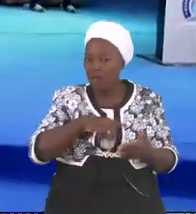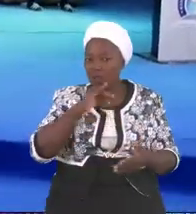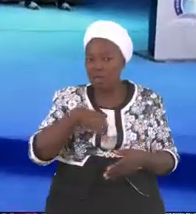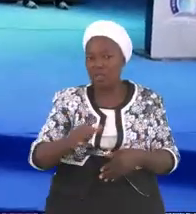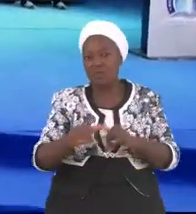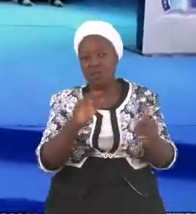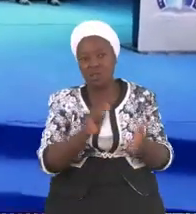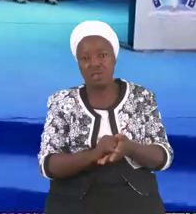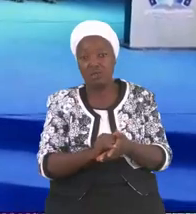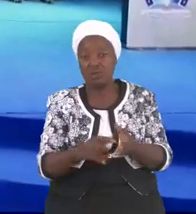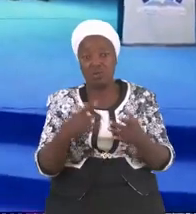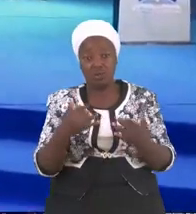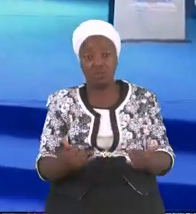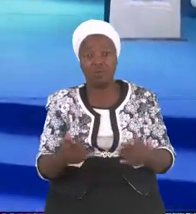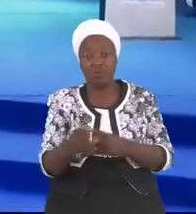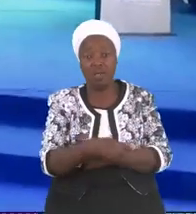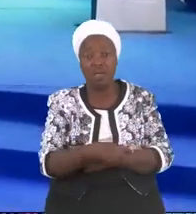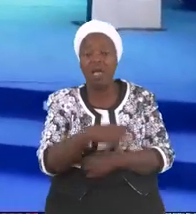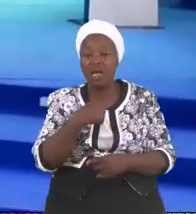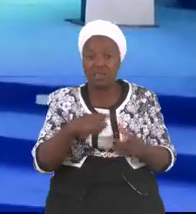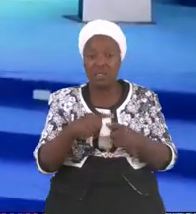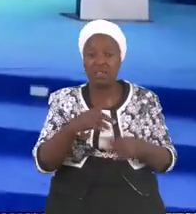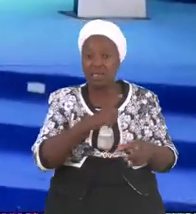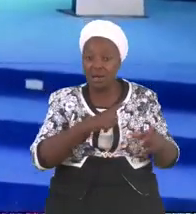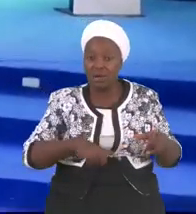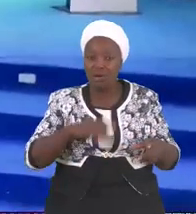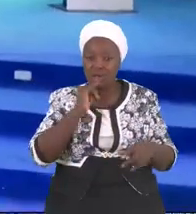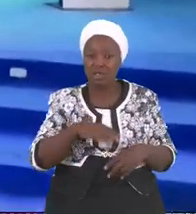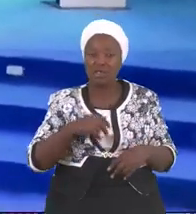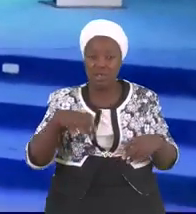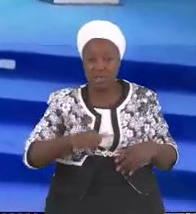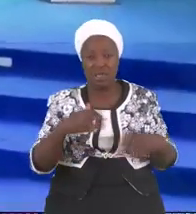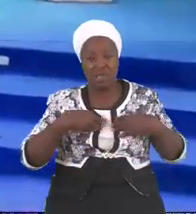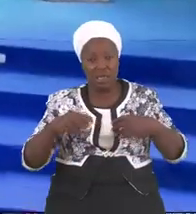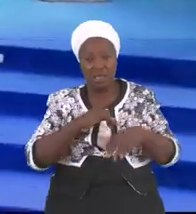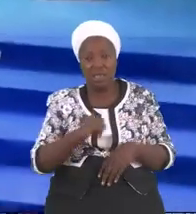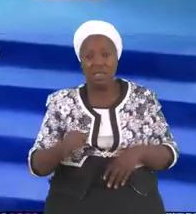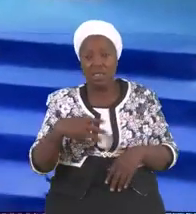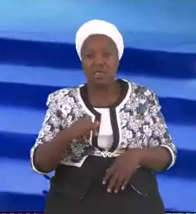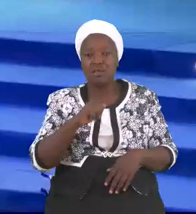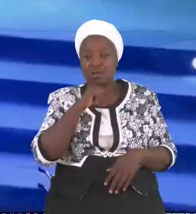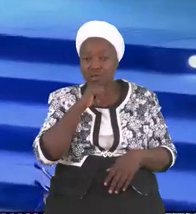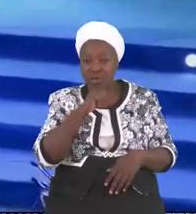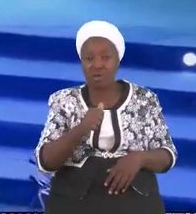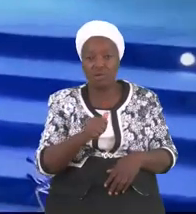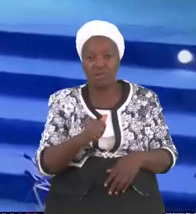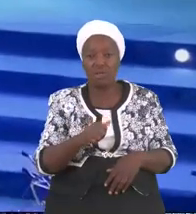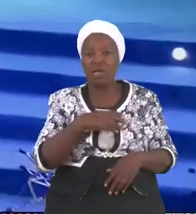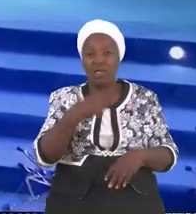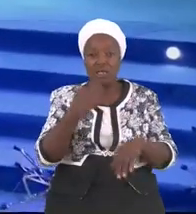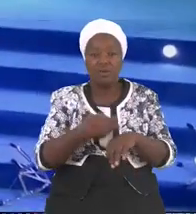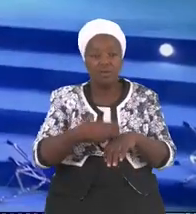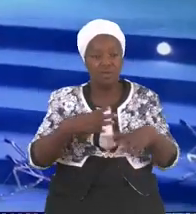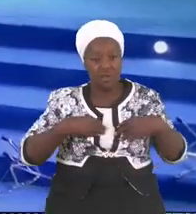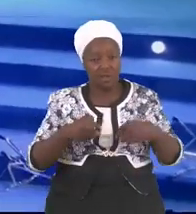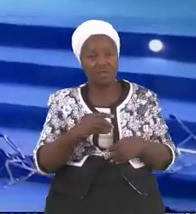still cleaning up the unclean. And he's still healing the incurable. We come to the next one